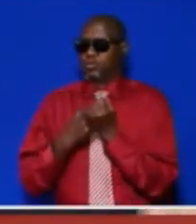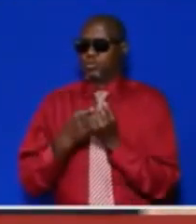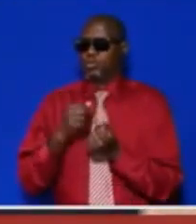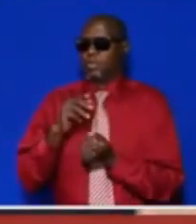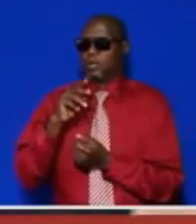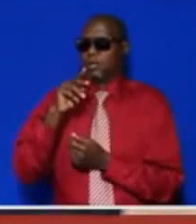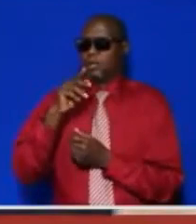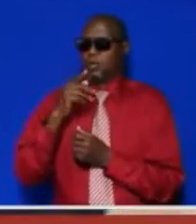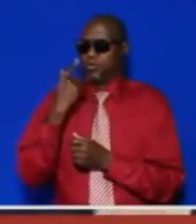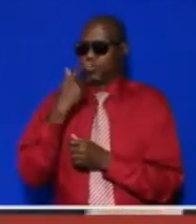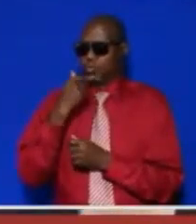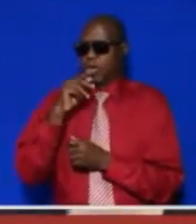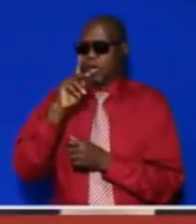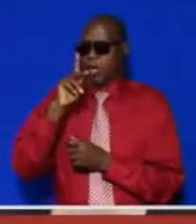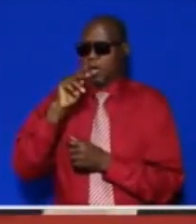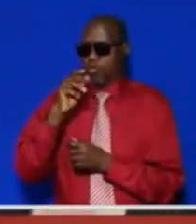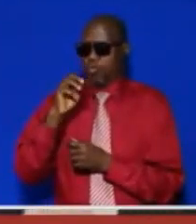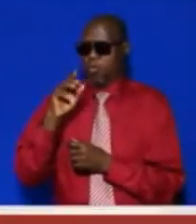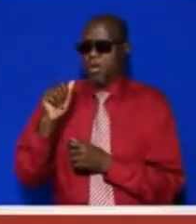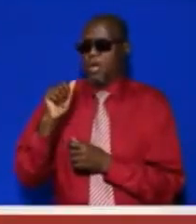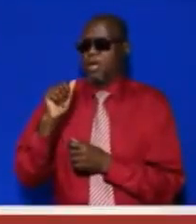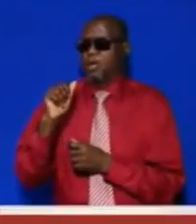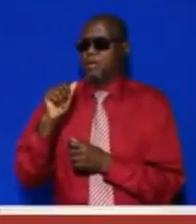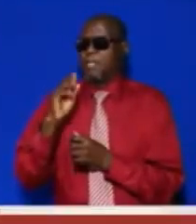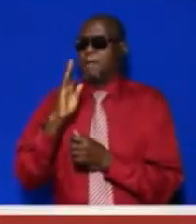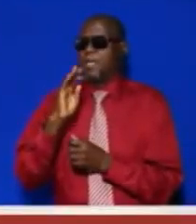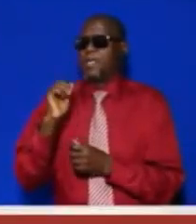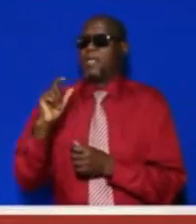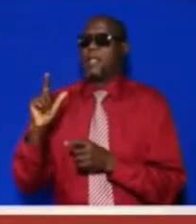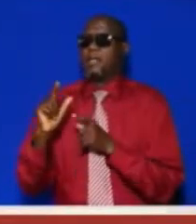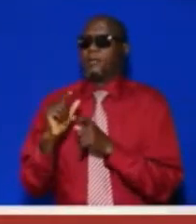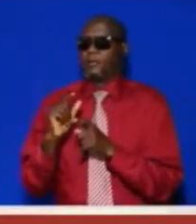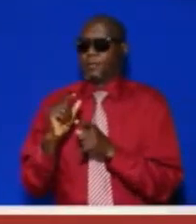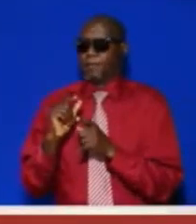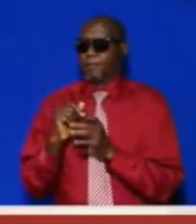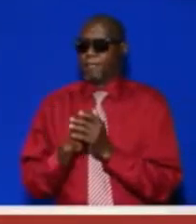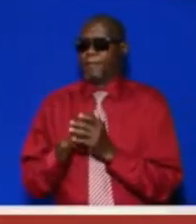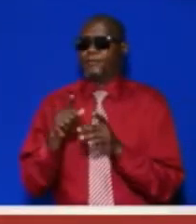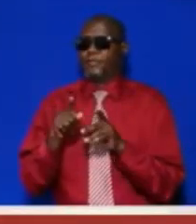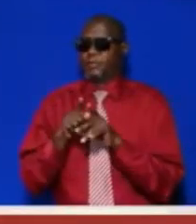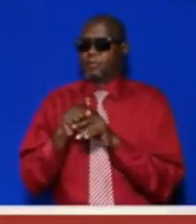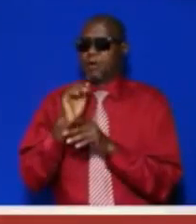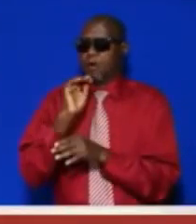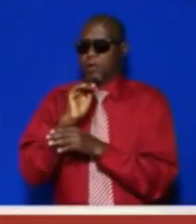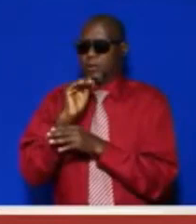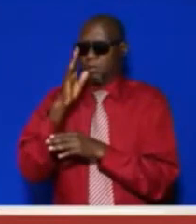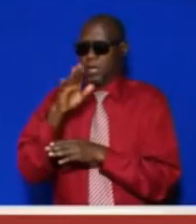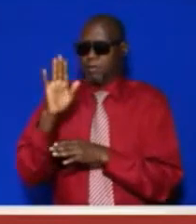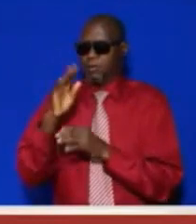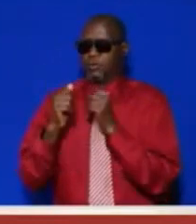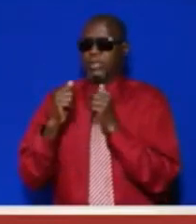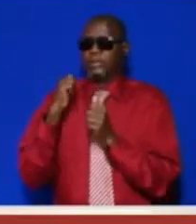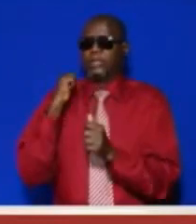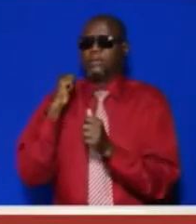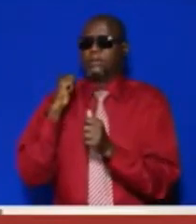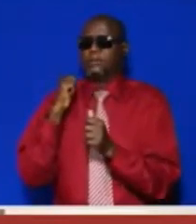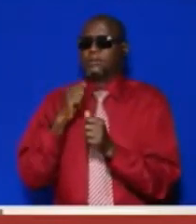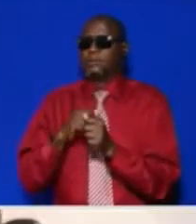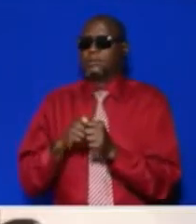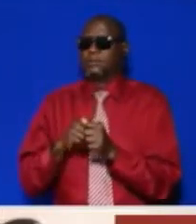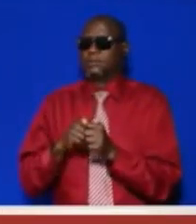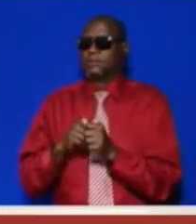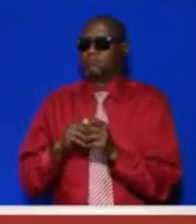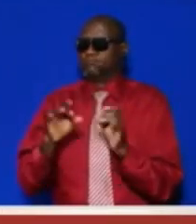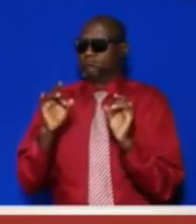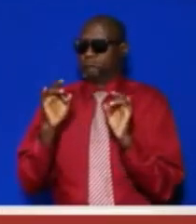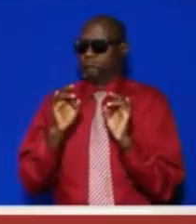Parliament, otherwise known as the Kaluma Bill. We also request Parliament to reject completely the